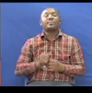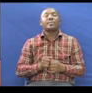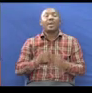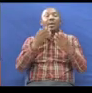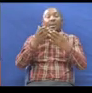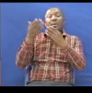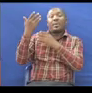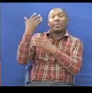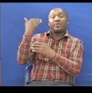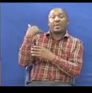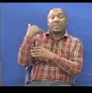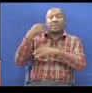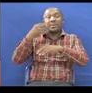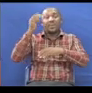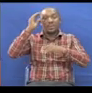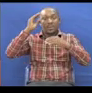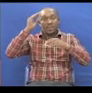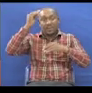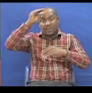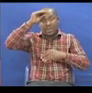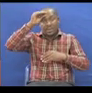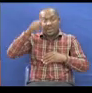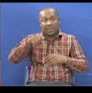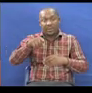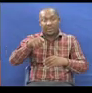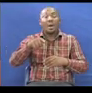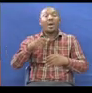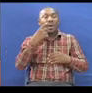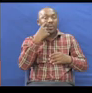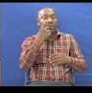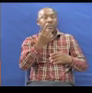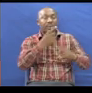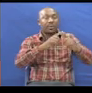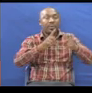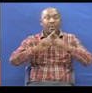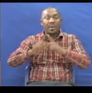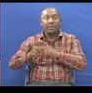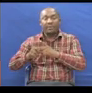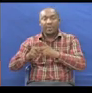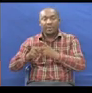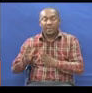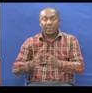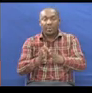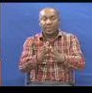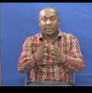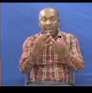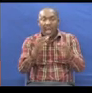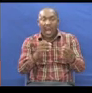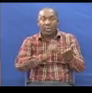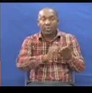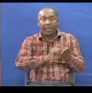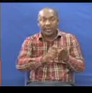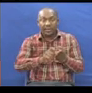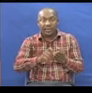In our previous lesson, we saw a different way in which this quadratic equation can be written.